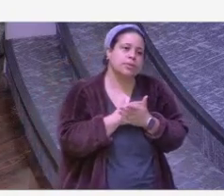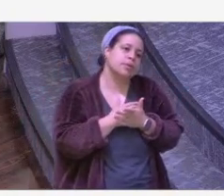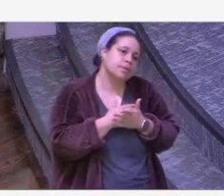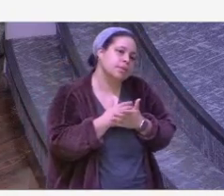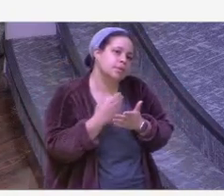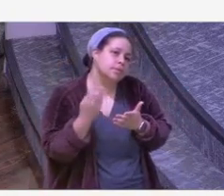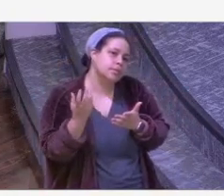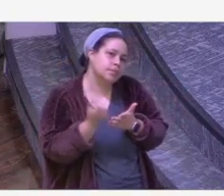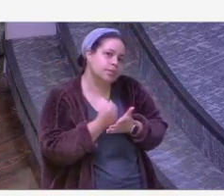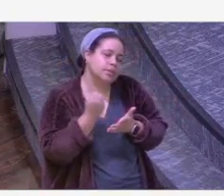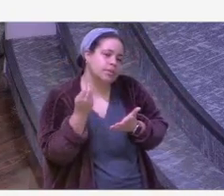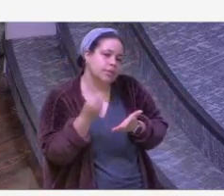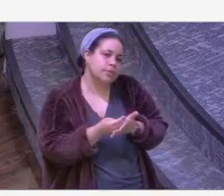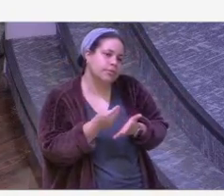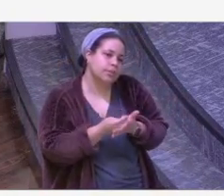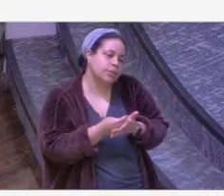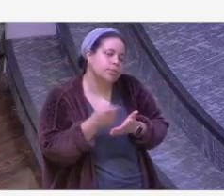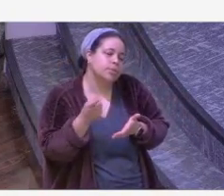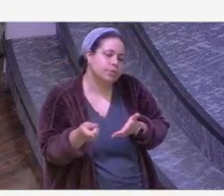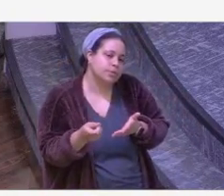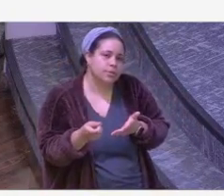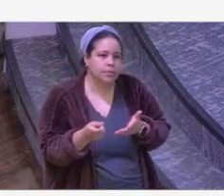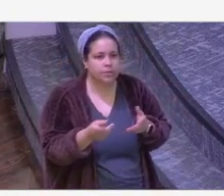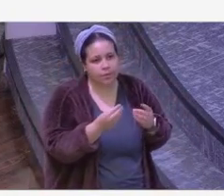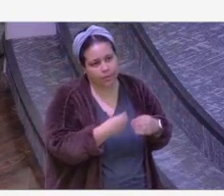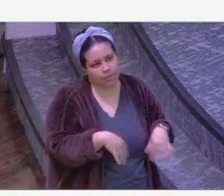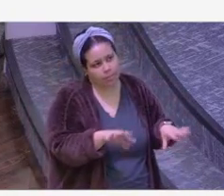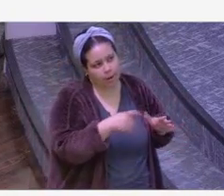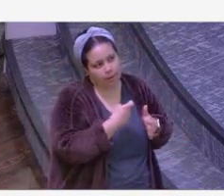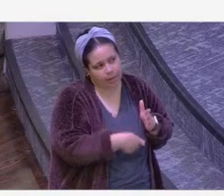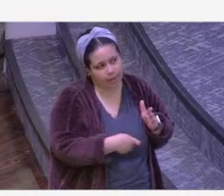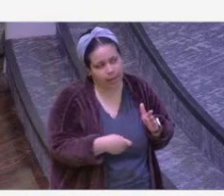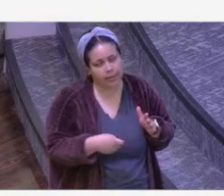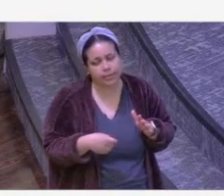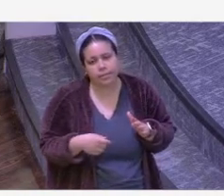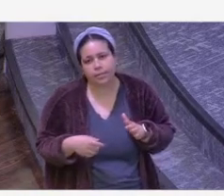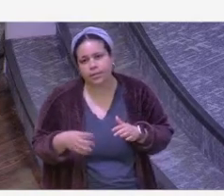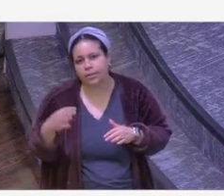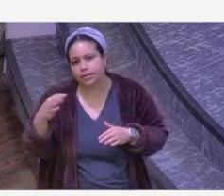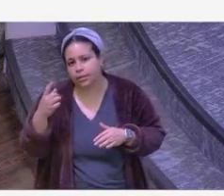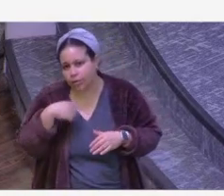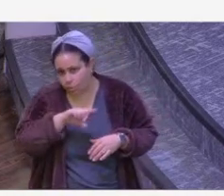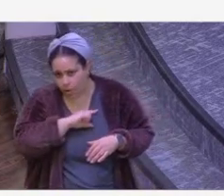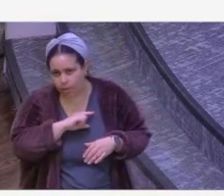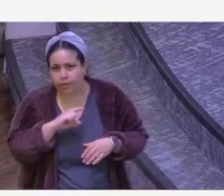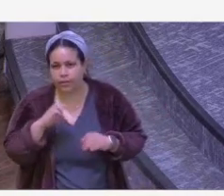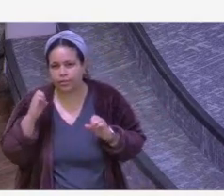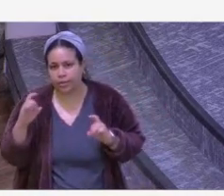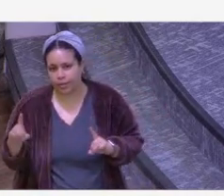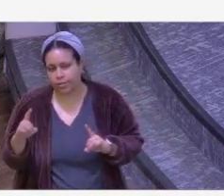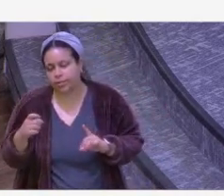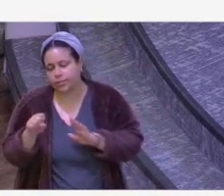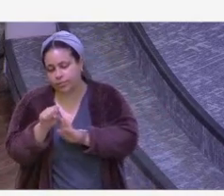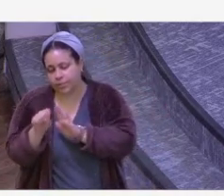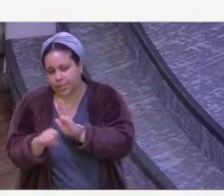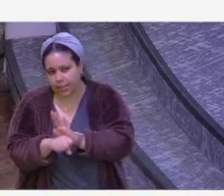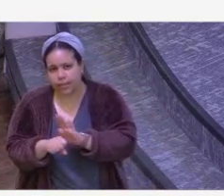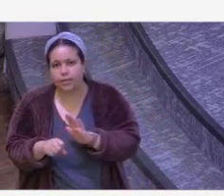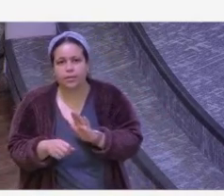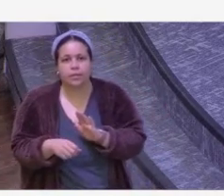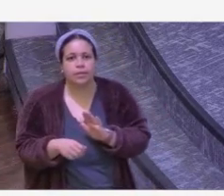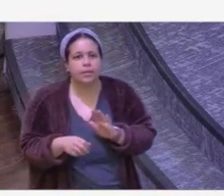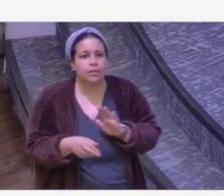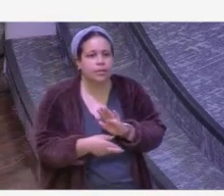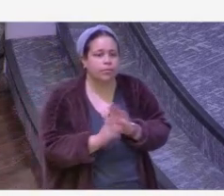projections, both on the property tax side and our quality basic education from the state, and then we'll review the next steps at the